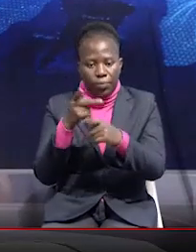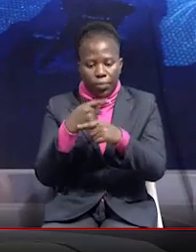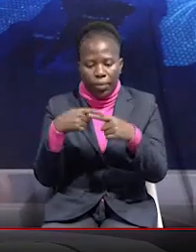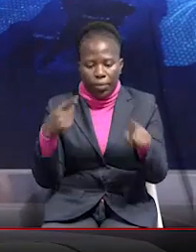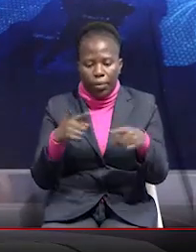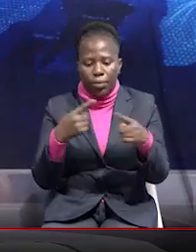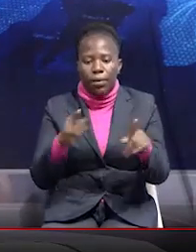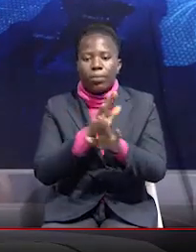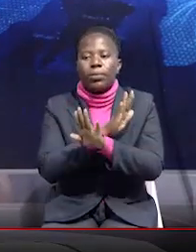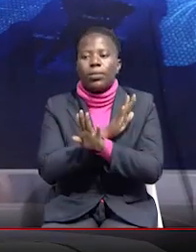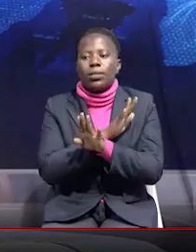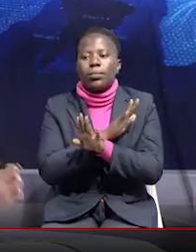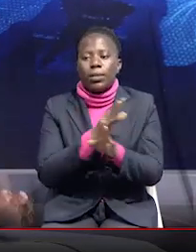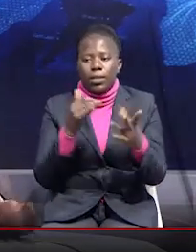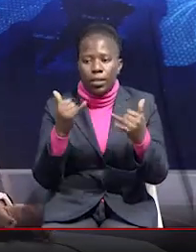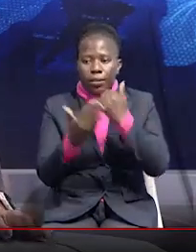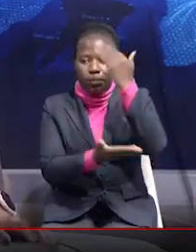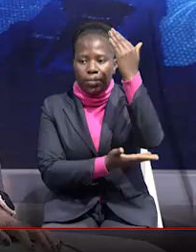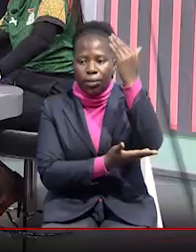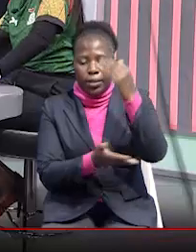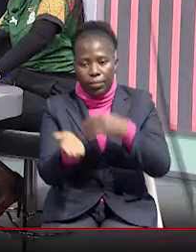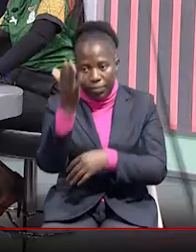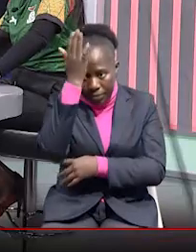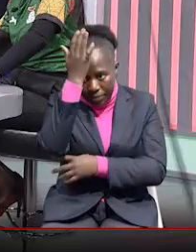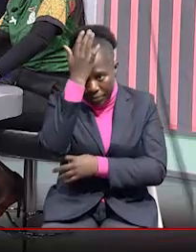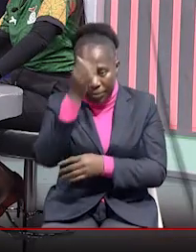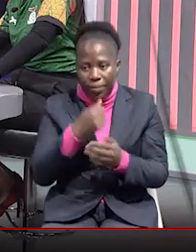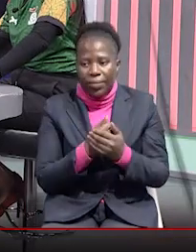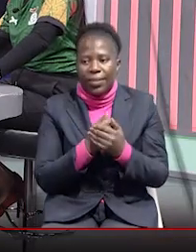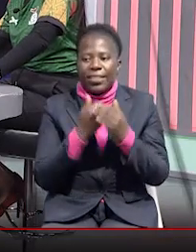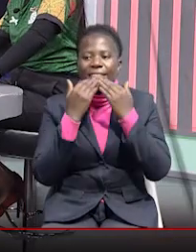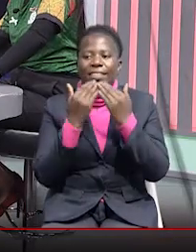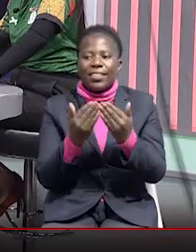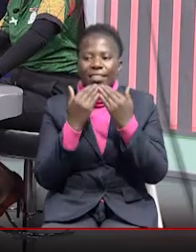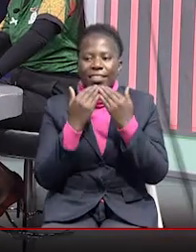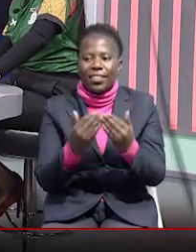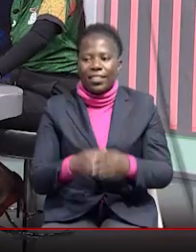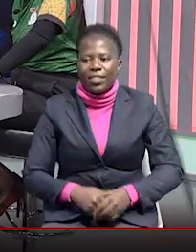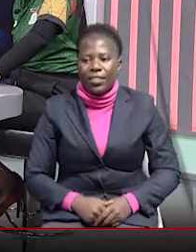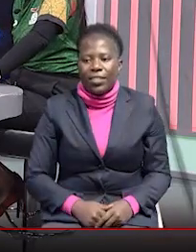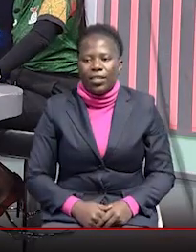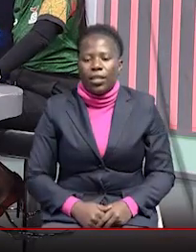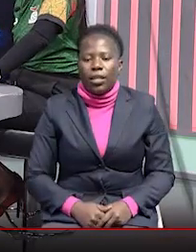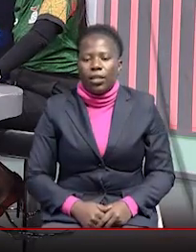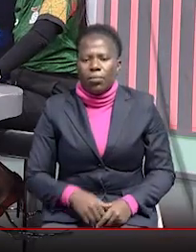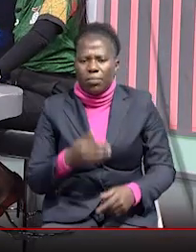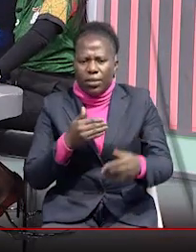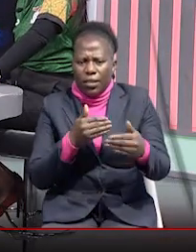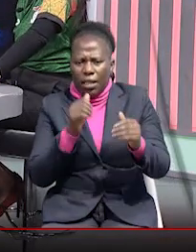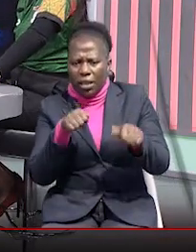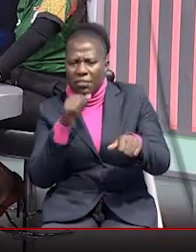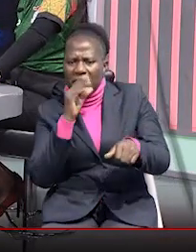Zambia. He now joins us. I'd like to welcome you to the update. Thank you so much. My pleasure being here. It's not too early to say Merry Christmas.